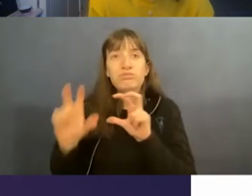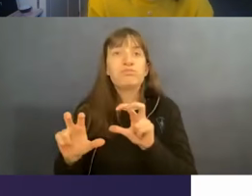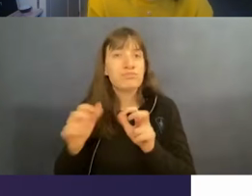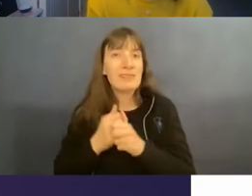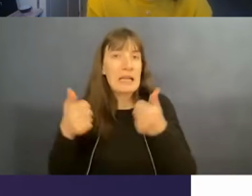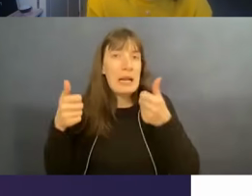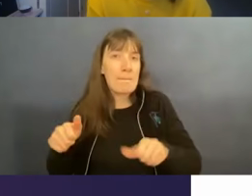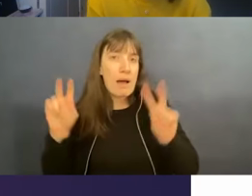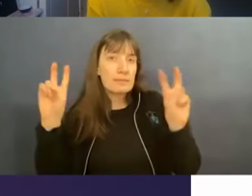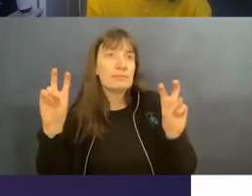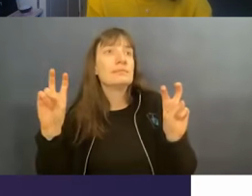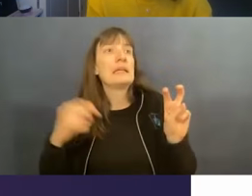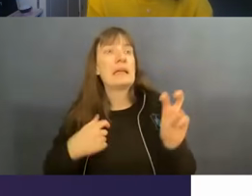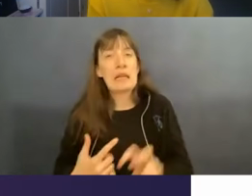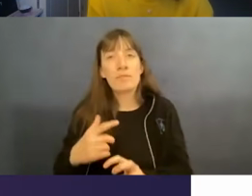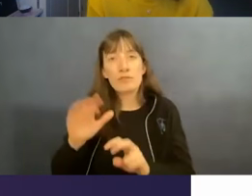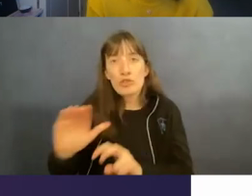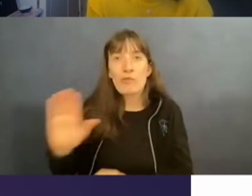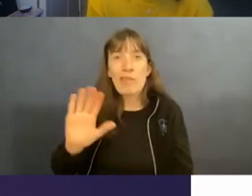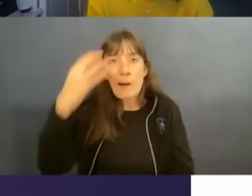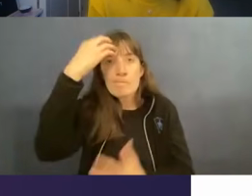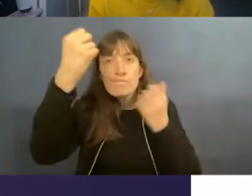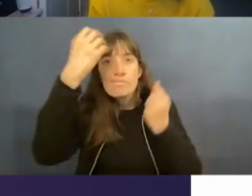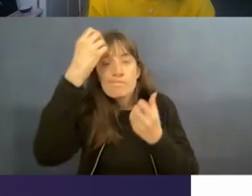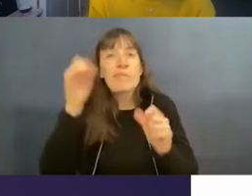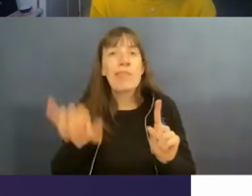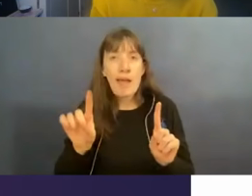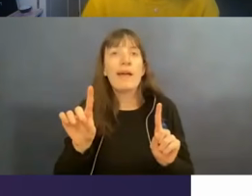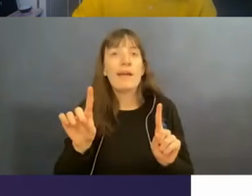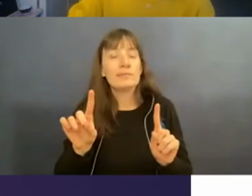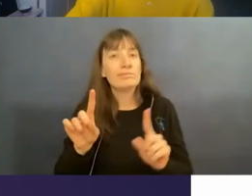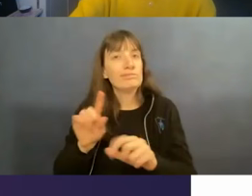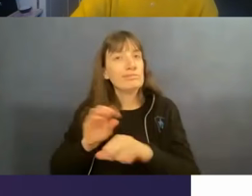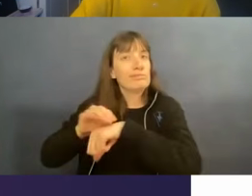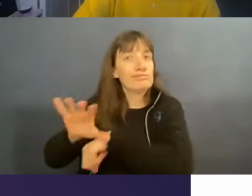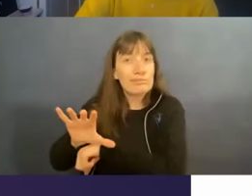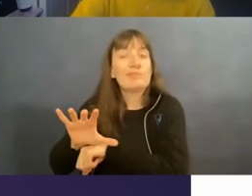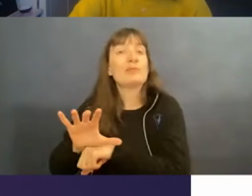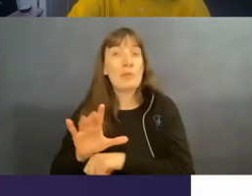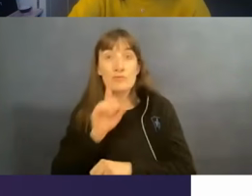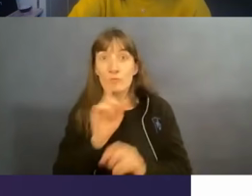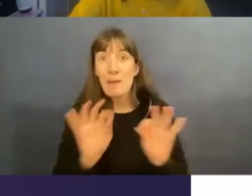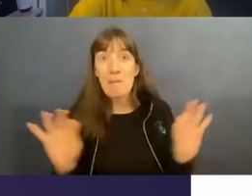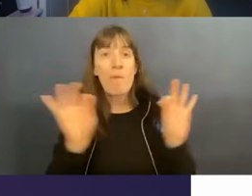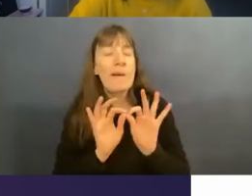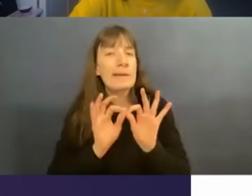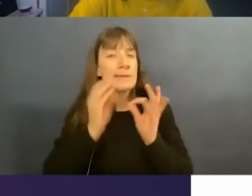so I think that's absolutely true in a lot of different ways as well. And kind of thinking about how